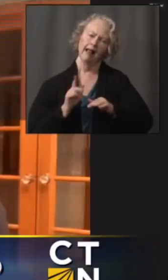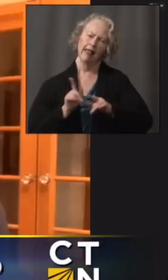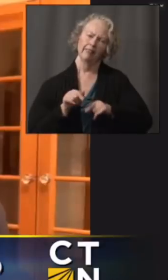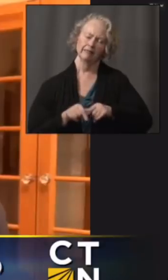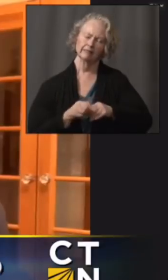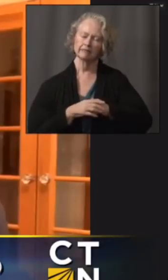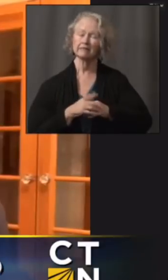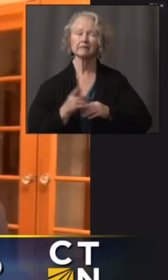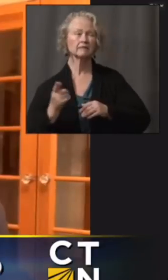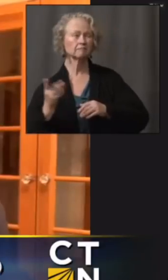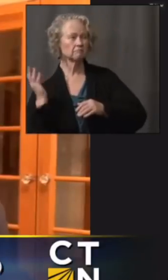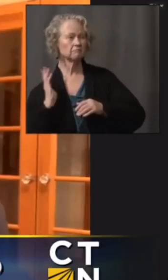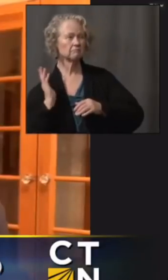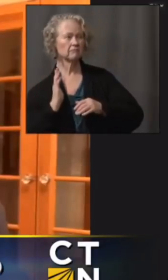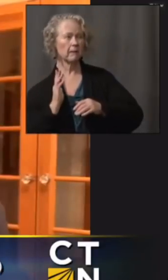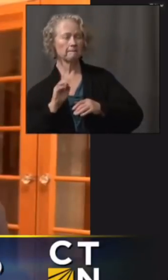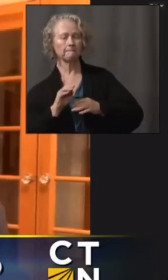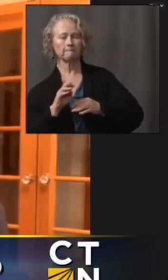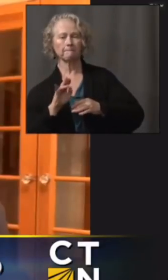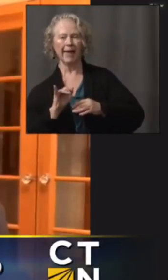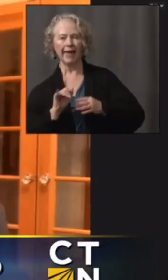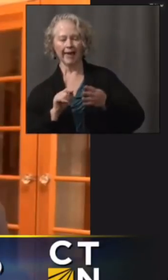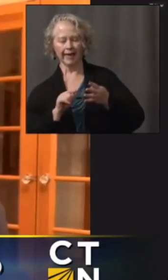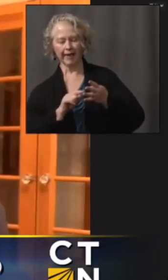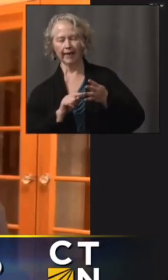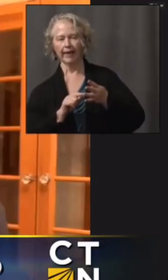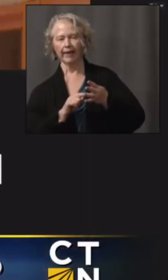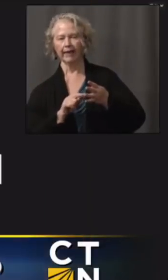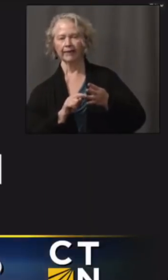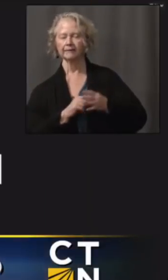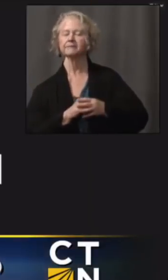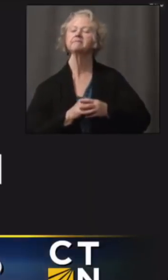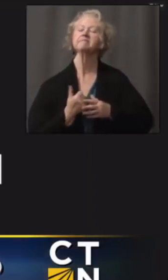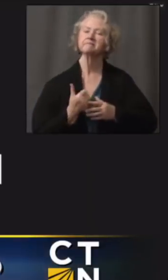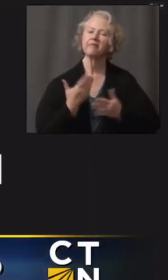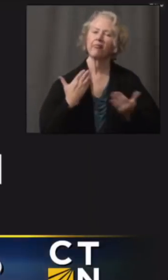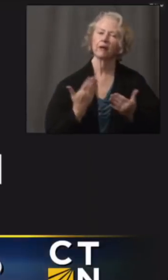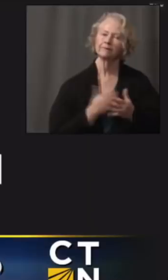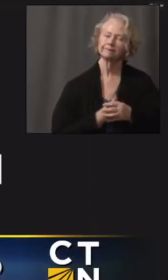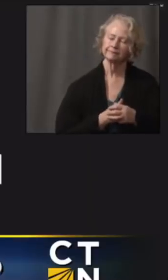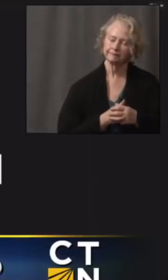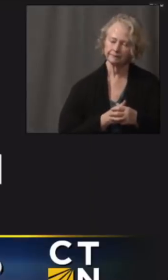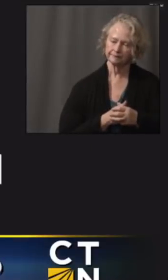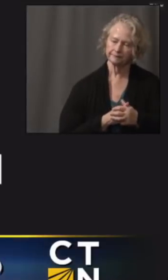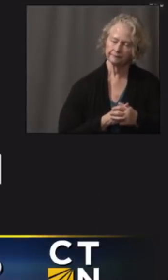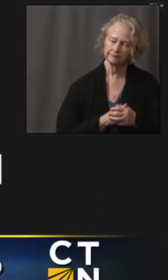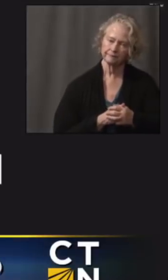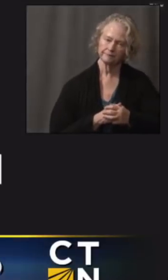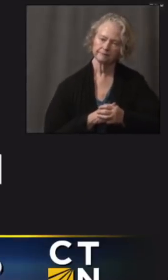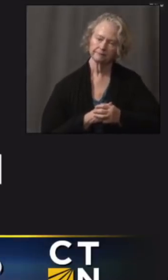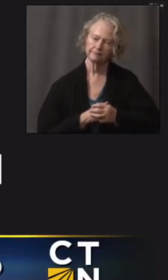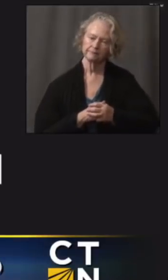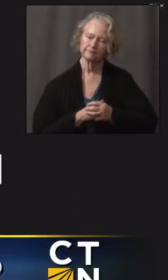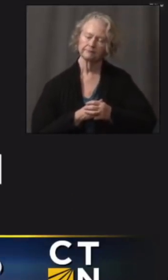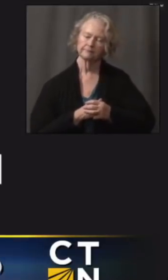I believe it was about the third week of May. Okay. All right. Thank you, everybody. Thank you.